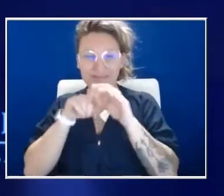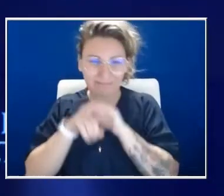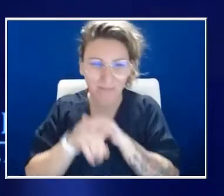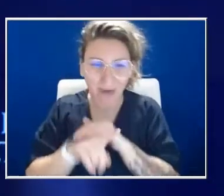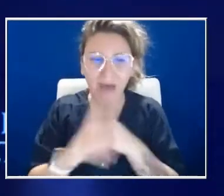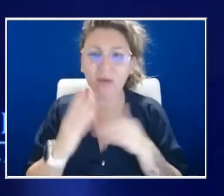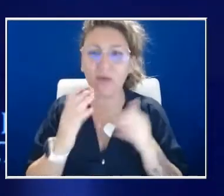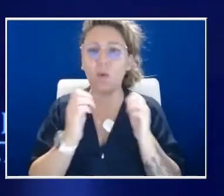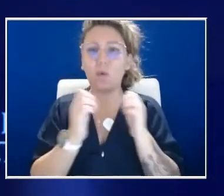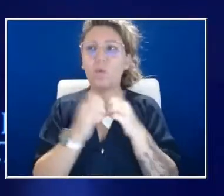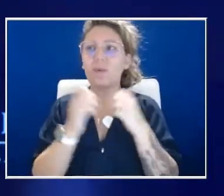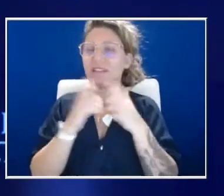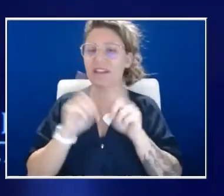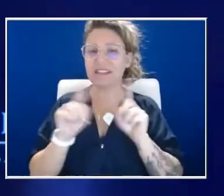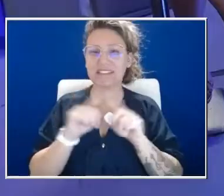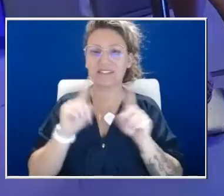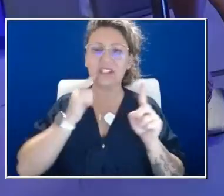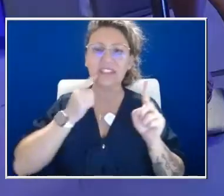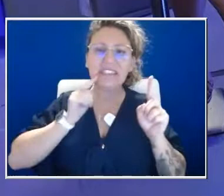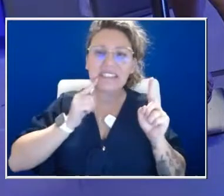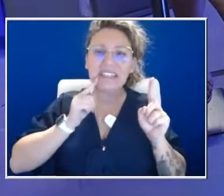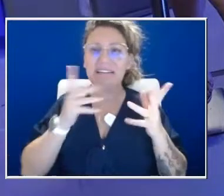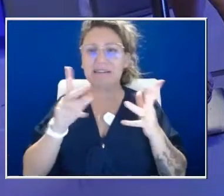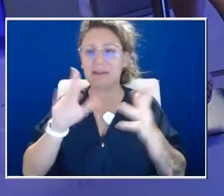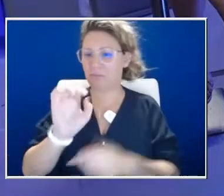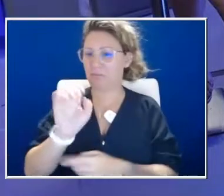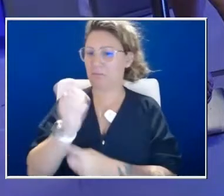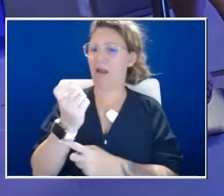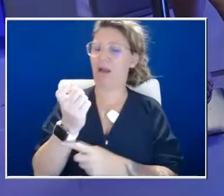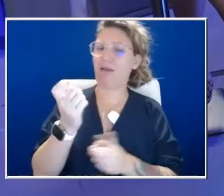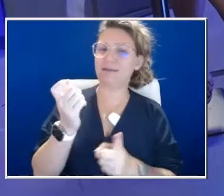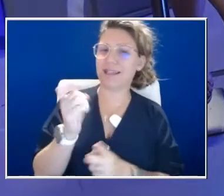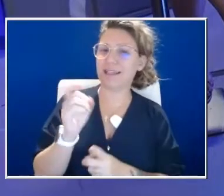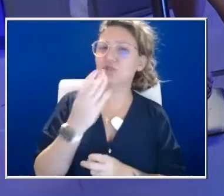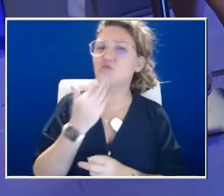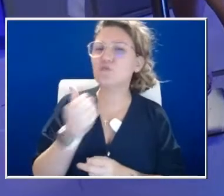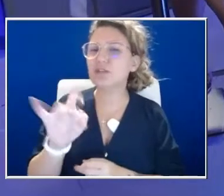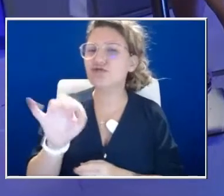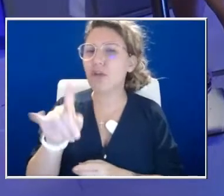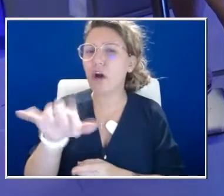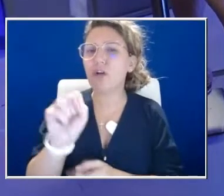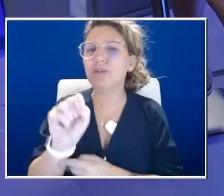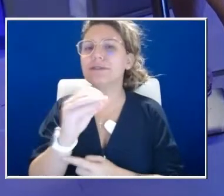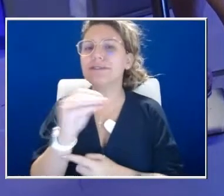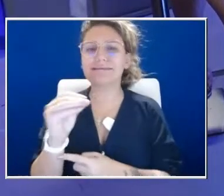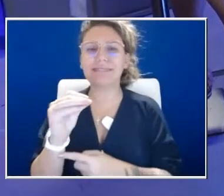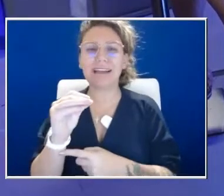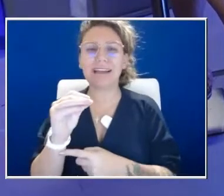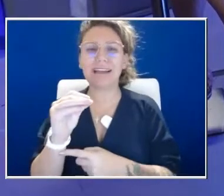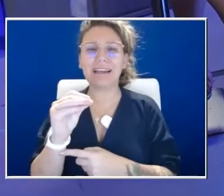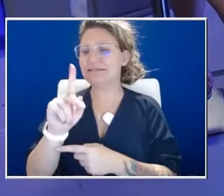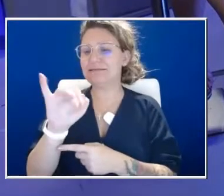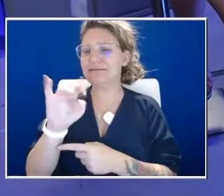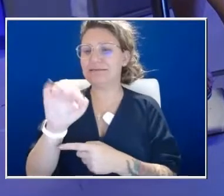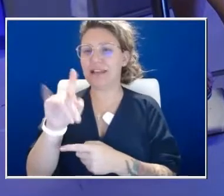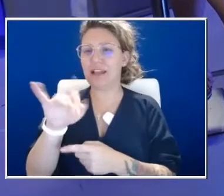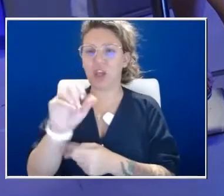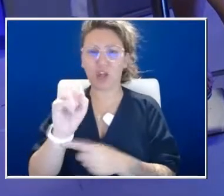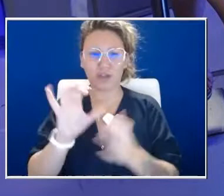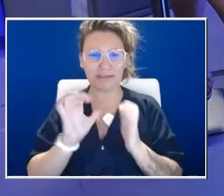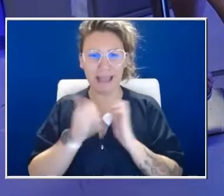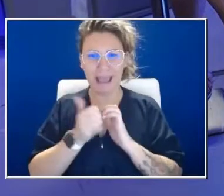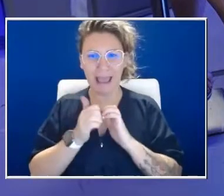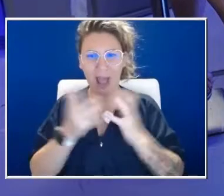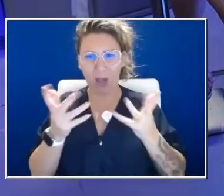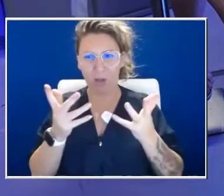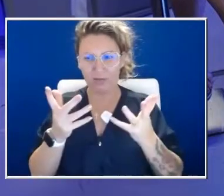boxes, and they've called them Sweet Tarts and Skittles. Yeah, we've seen those photos laid out. Yes. How might those get in the hands of our